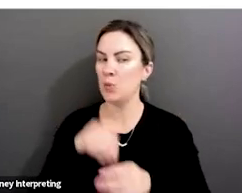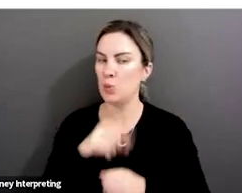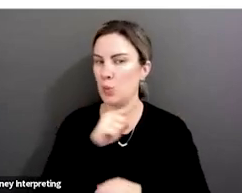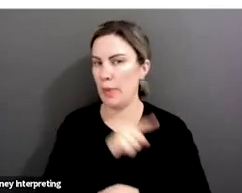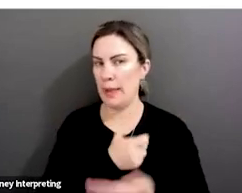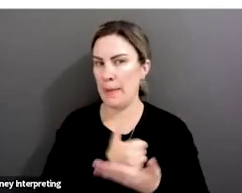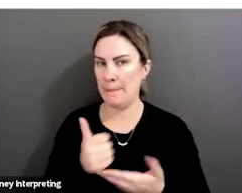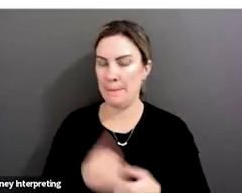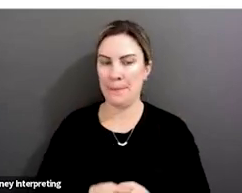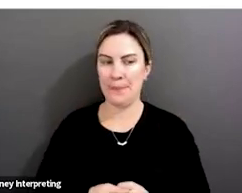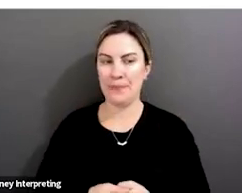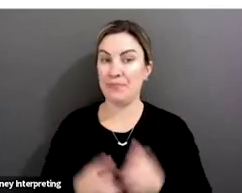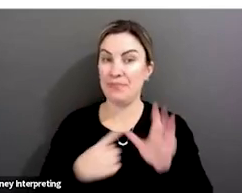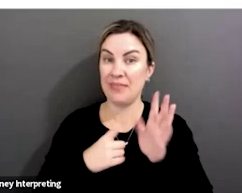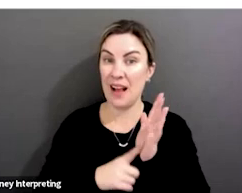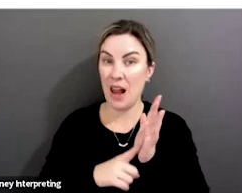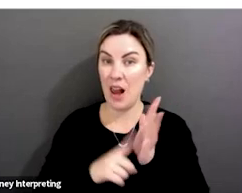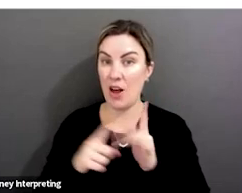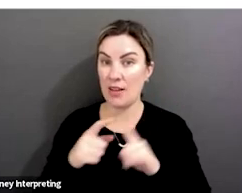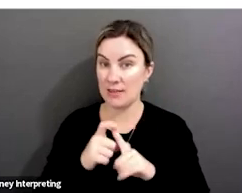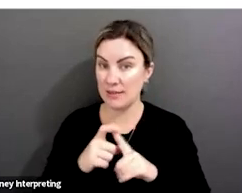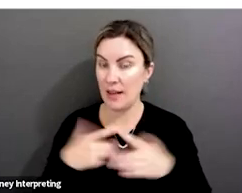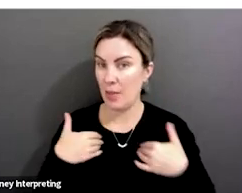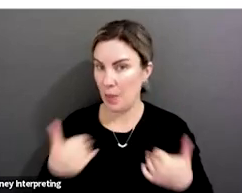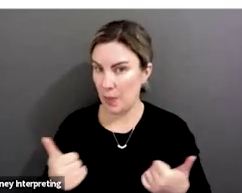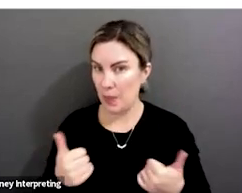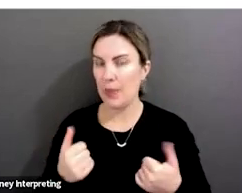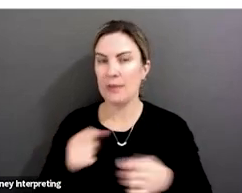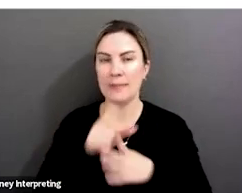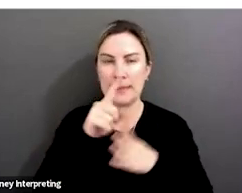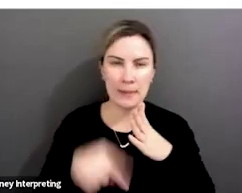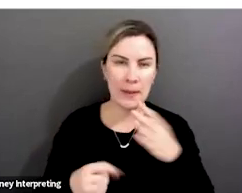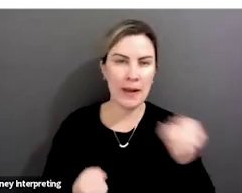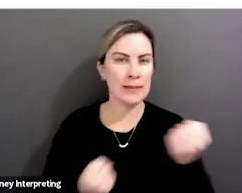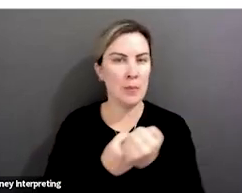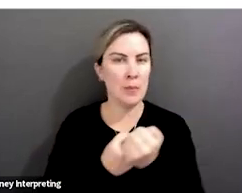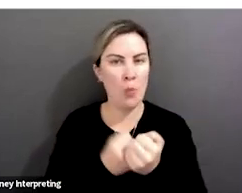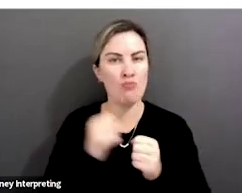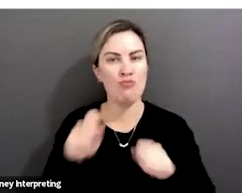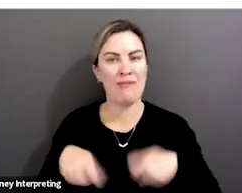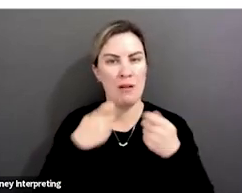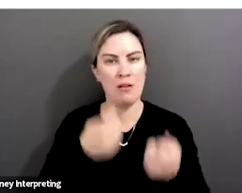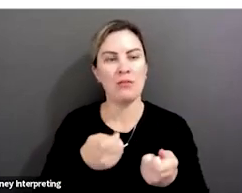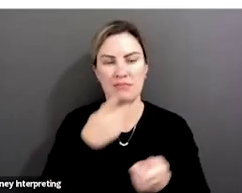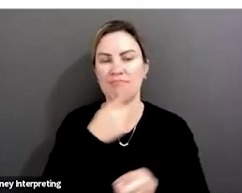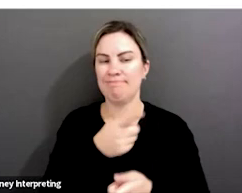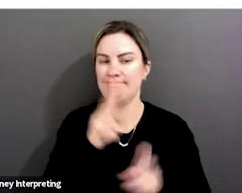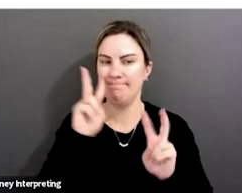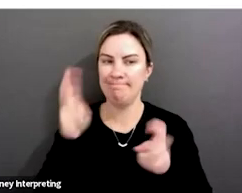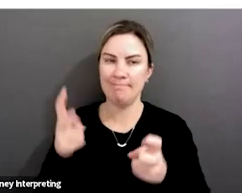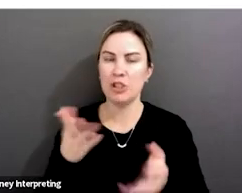allied health, housing and homeless, community and disability support providers are all included in that service providers